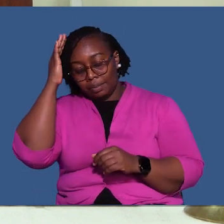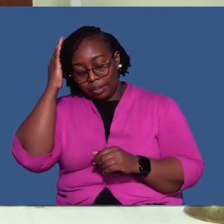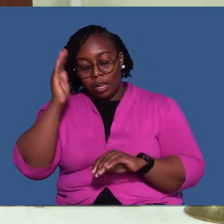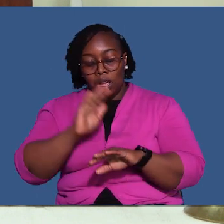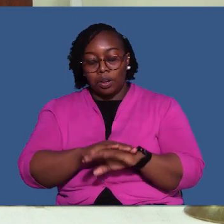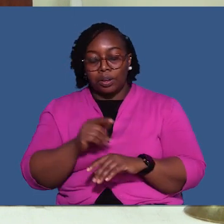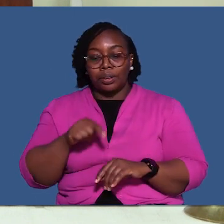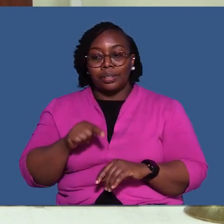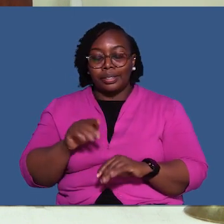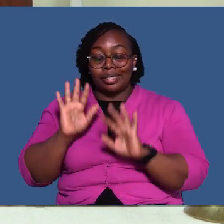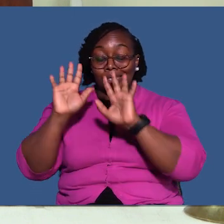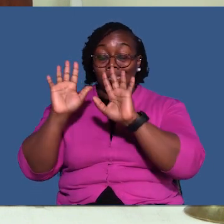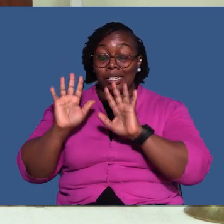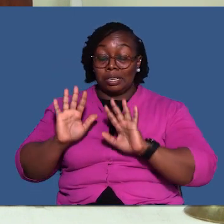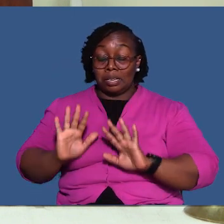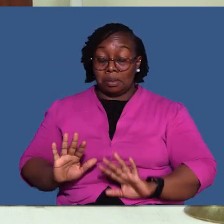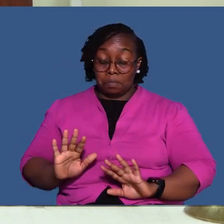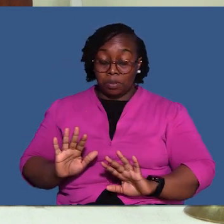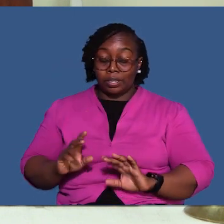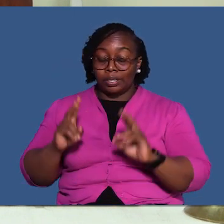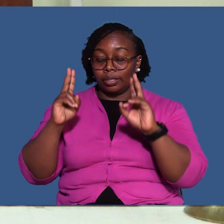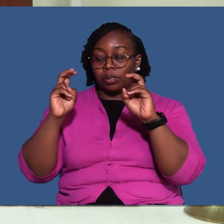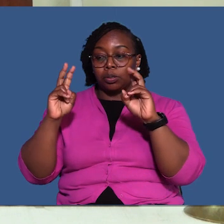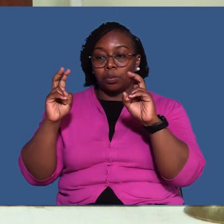these important subjects.